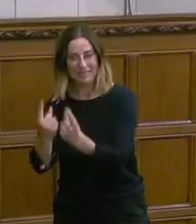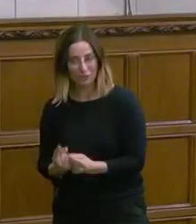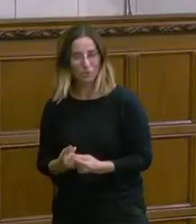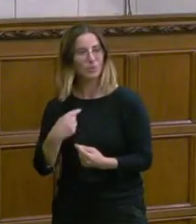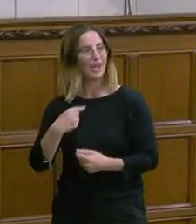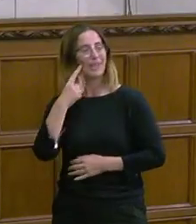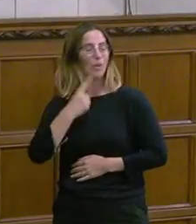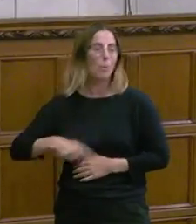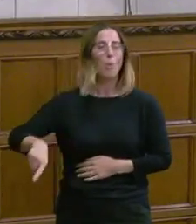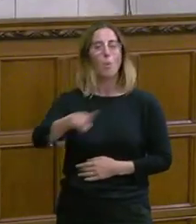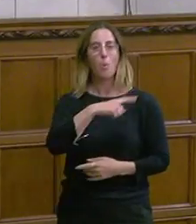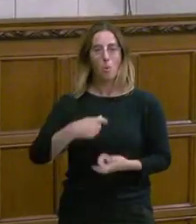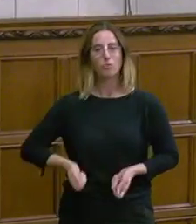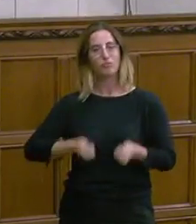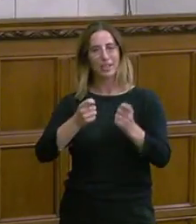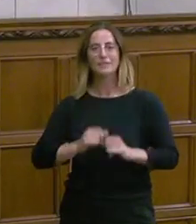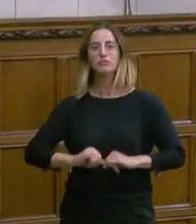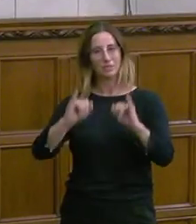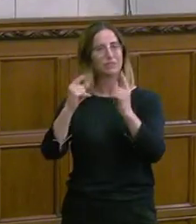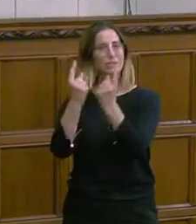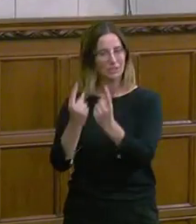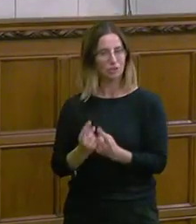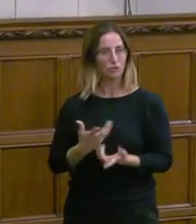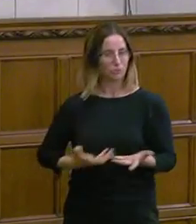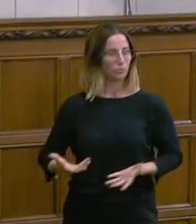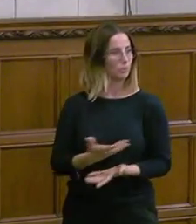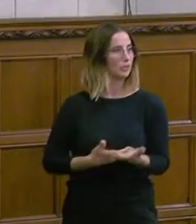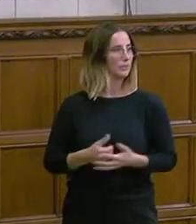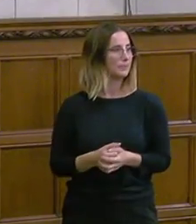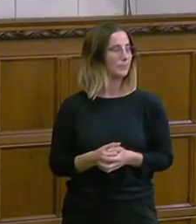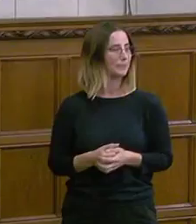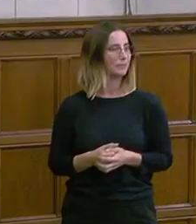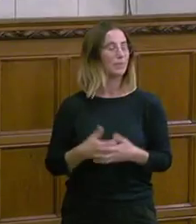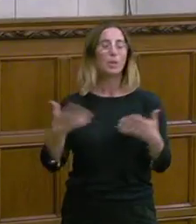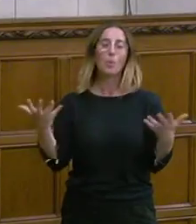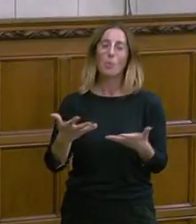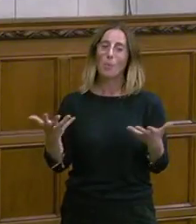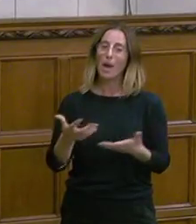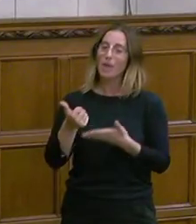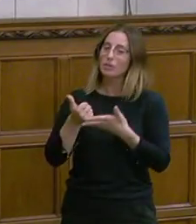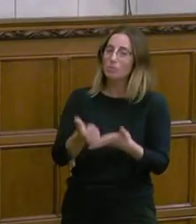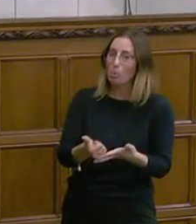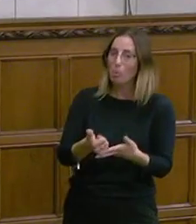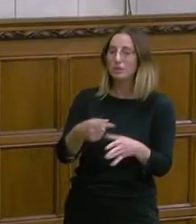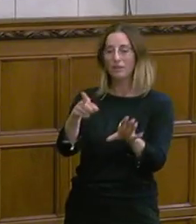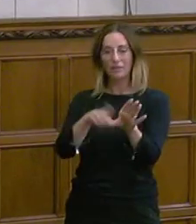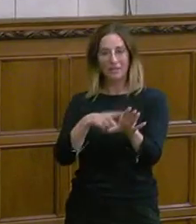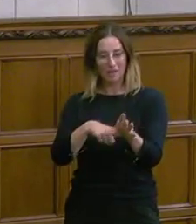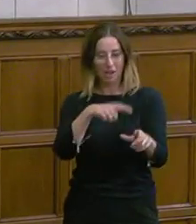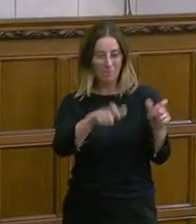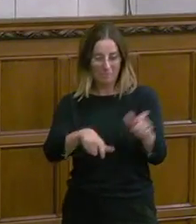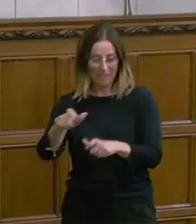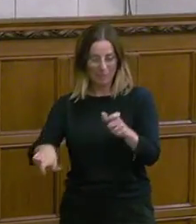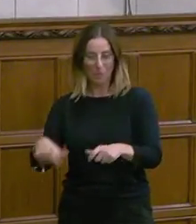your constituents a service indeed. Now, where the support for young people is not given, you can see already